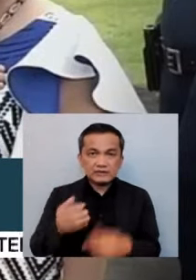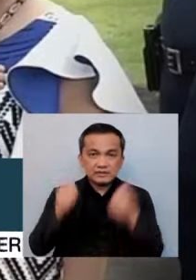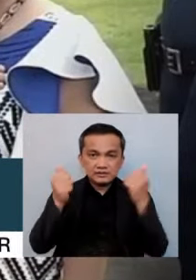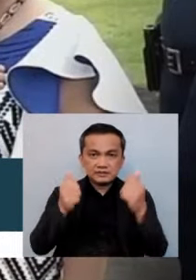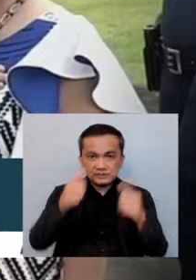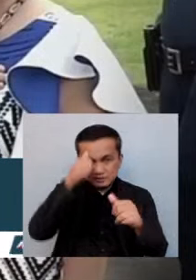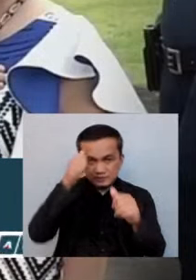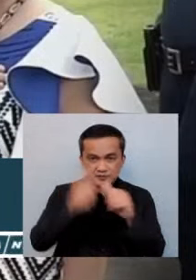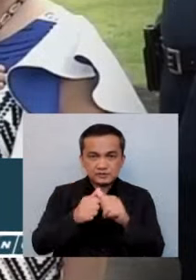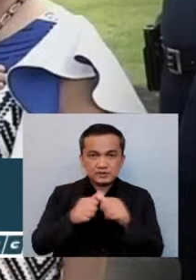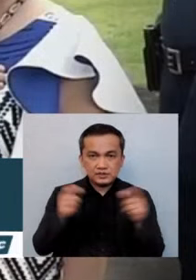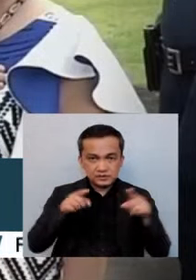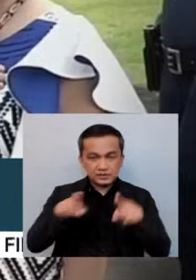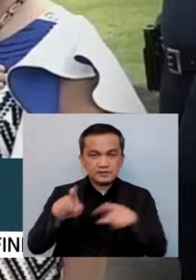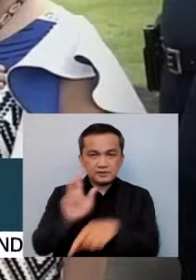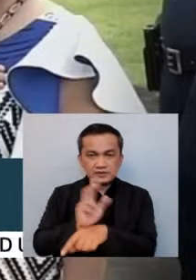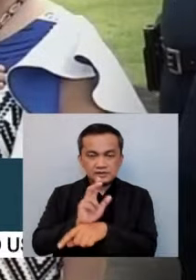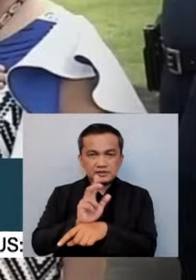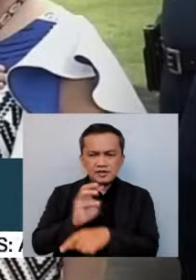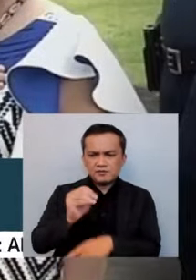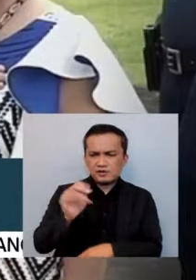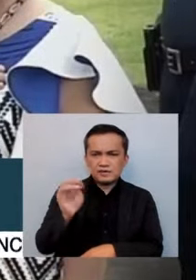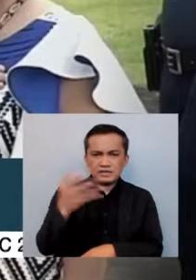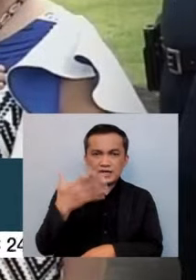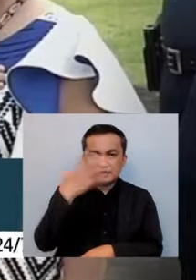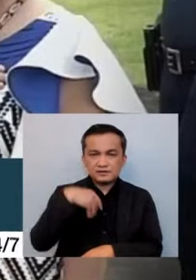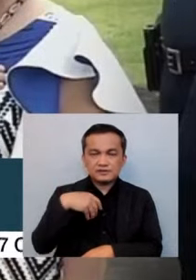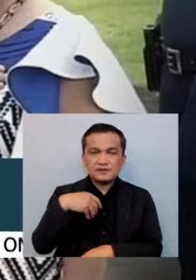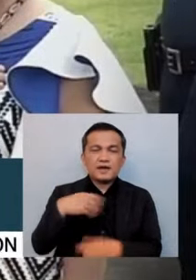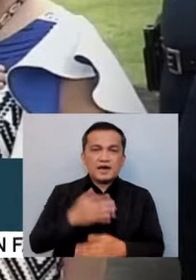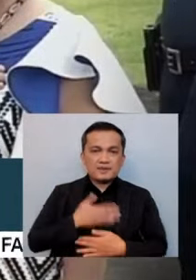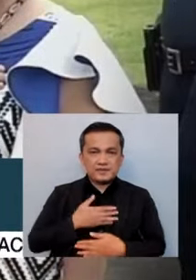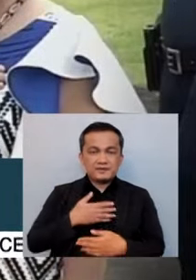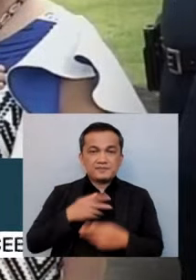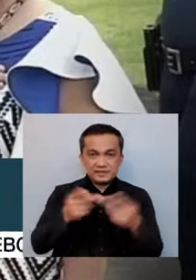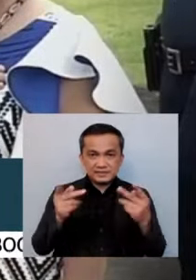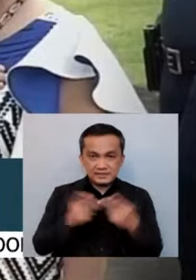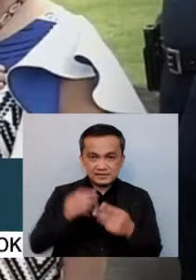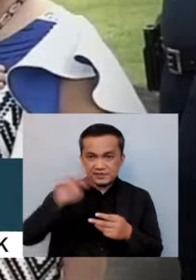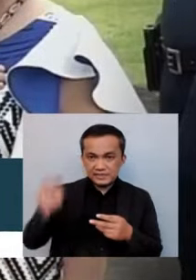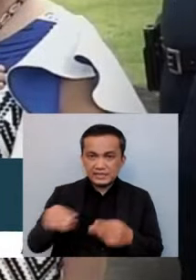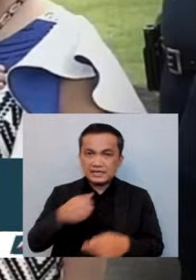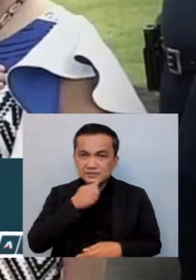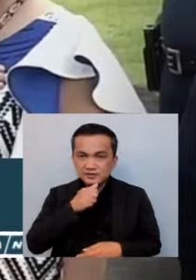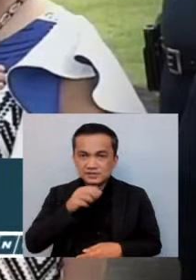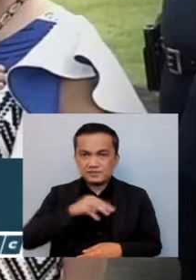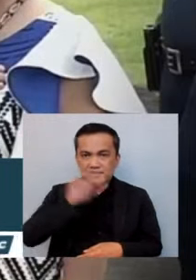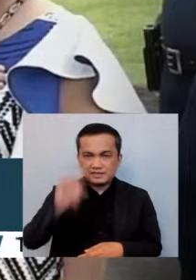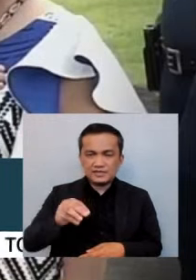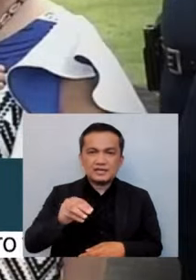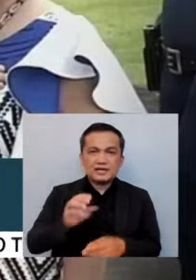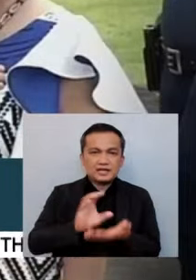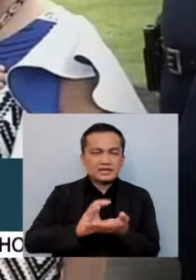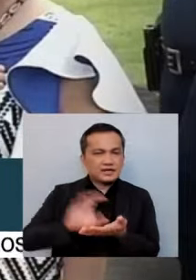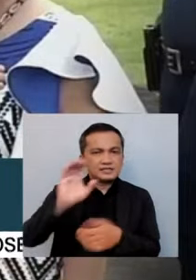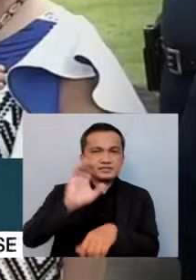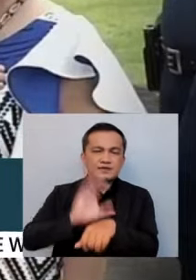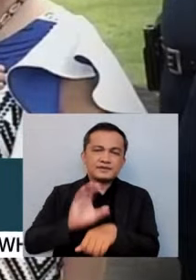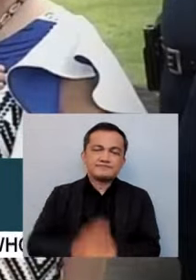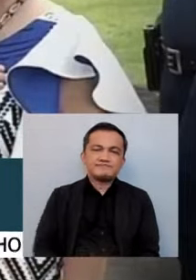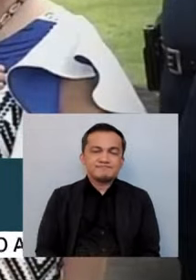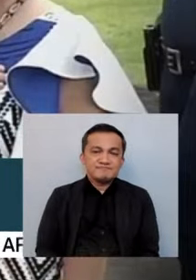City, which he called his Maugmang Lugar, or Happy Place, and in Manila at the Ateneo de Manila College Chapel. Carmina? Thanks a lot,